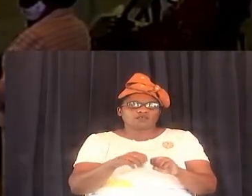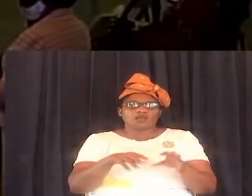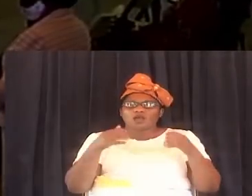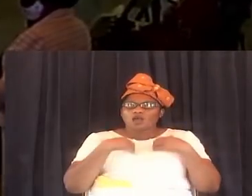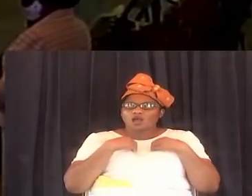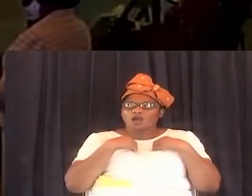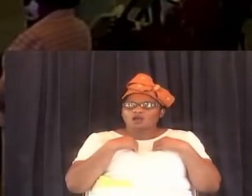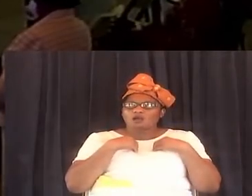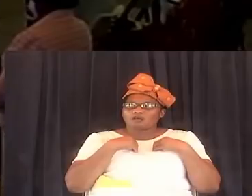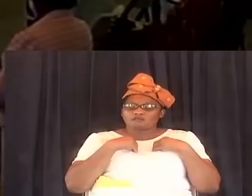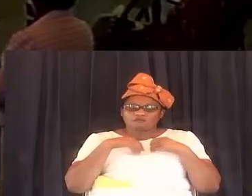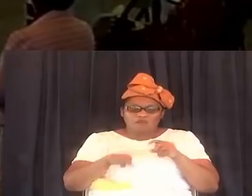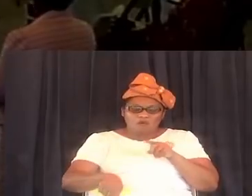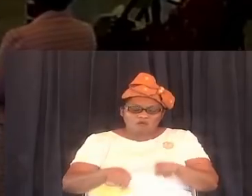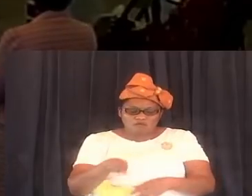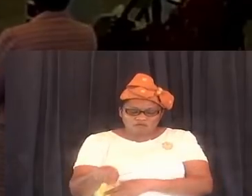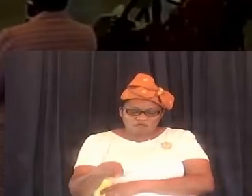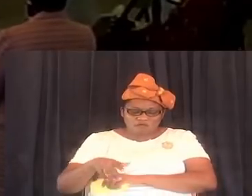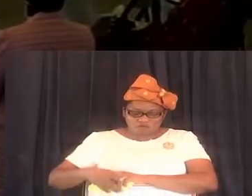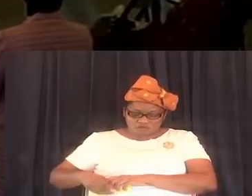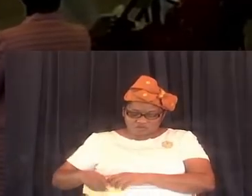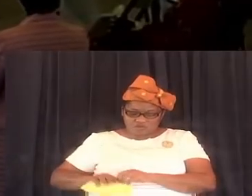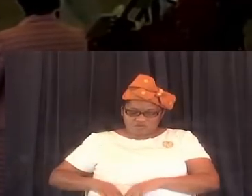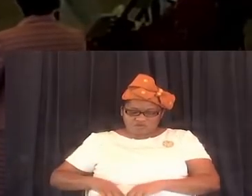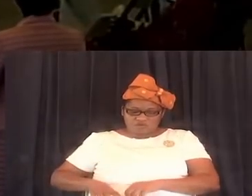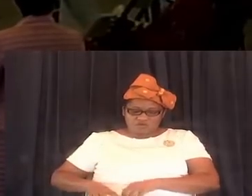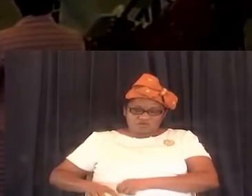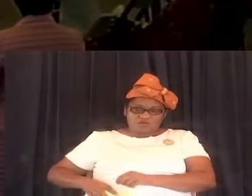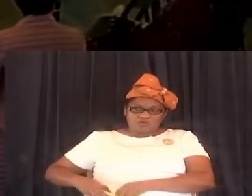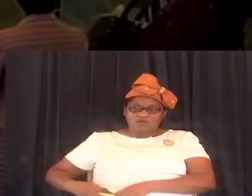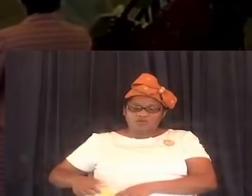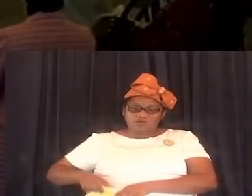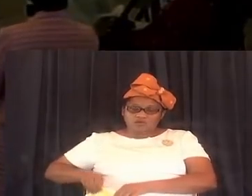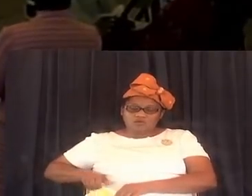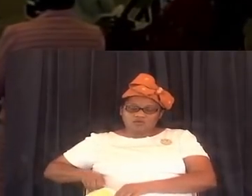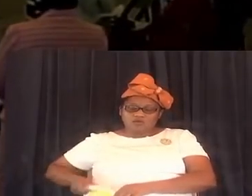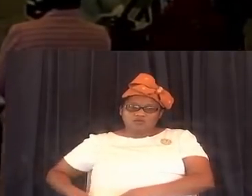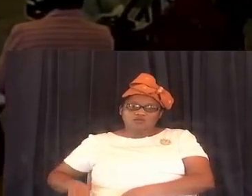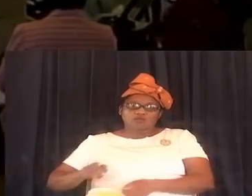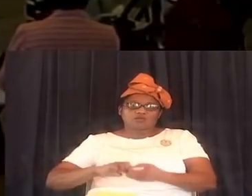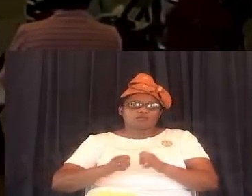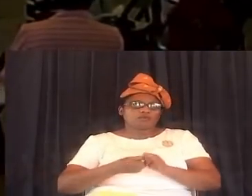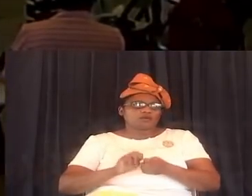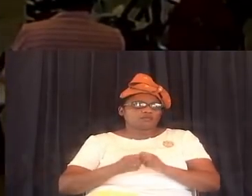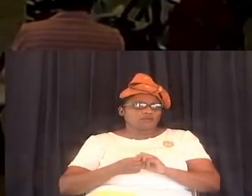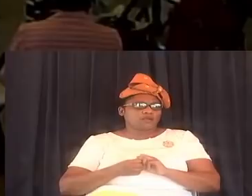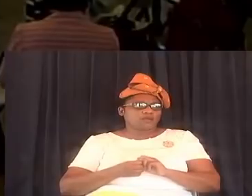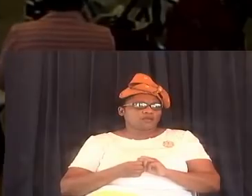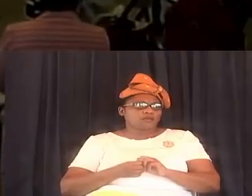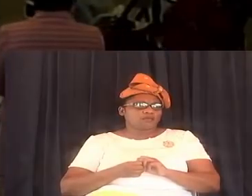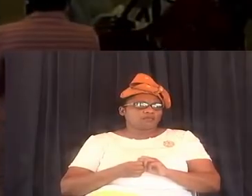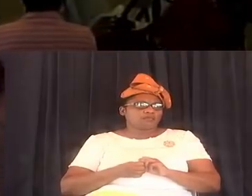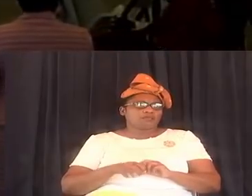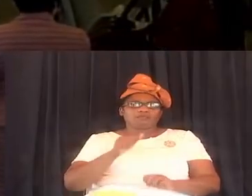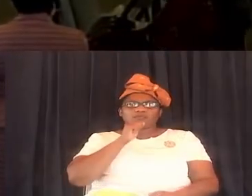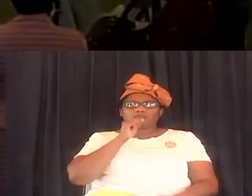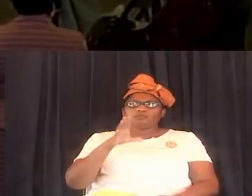You have this lady now, she named Michelle. She has some blood count problem and blood